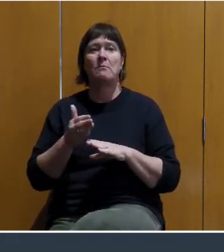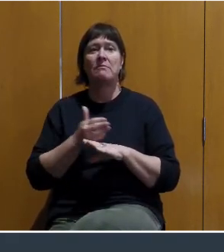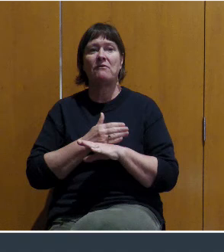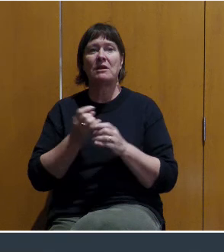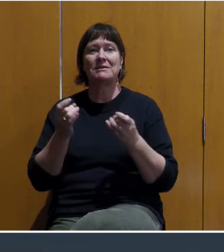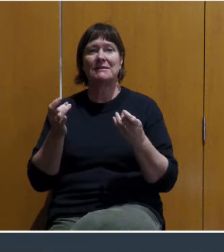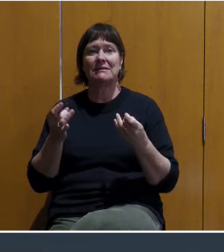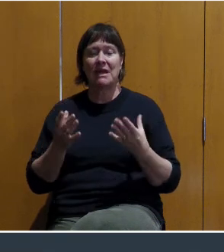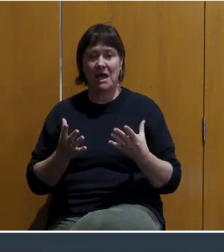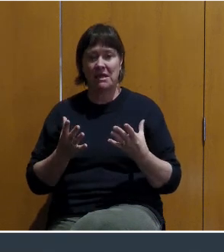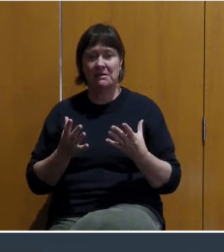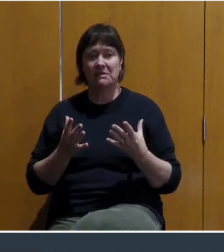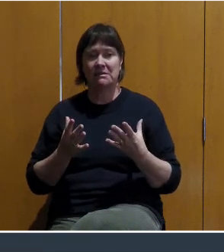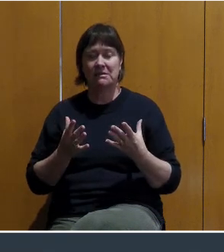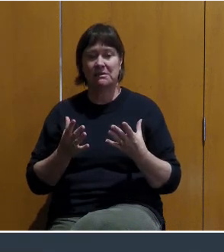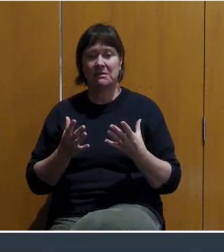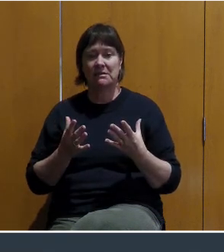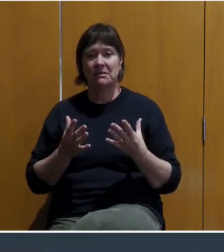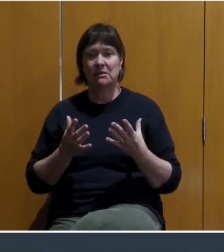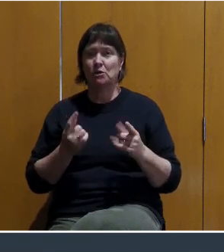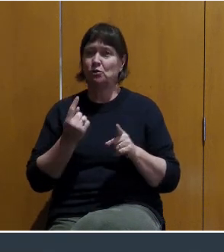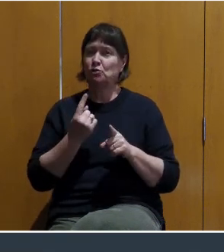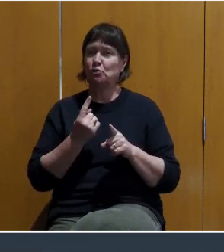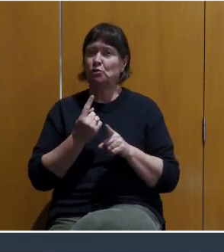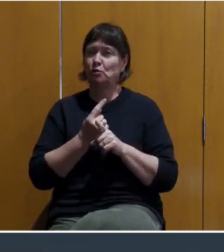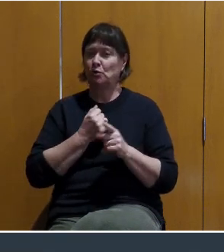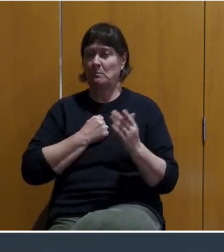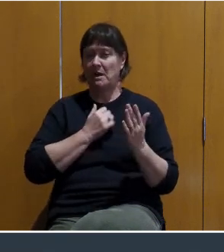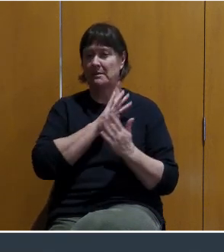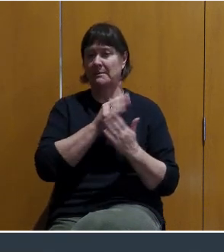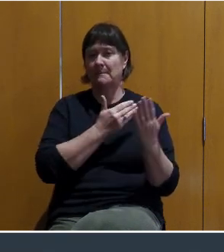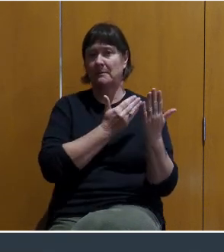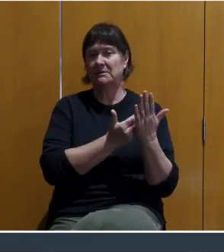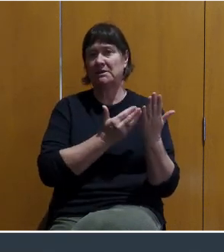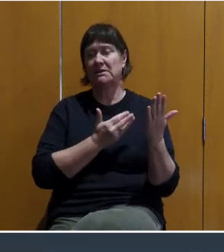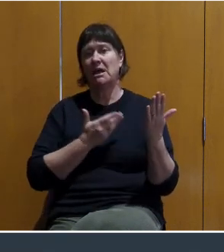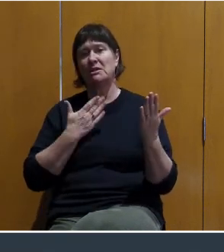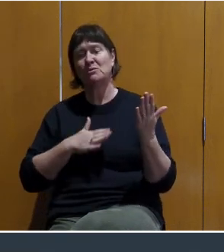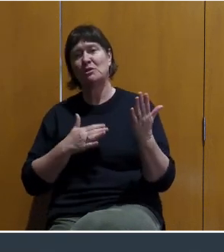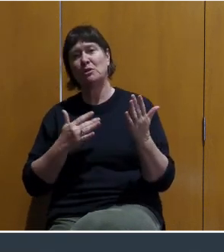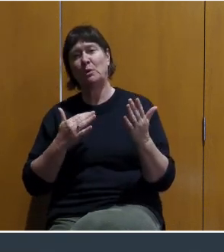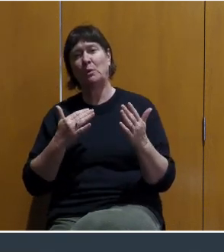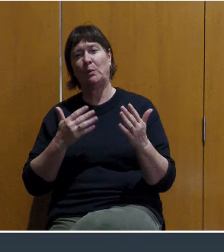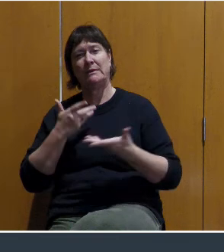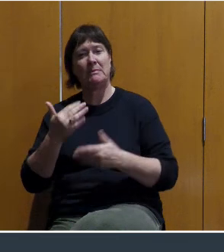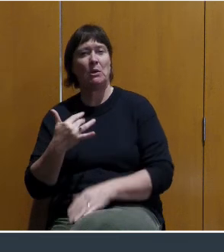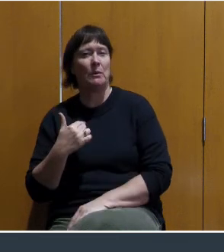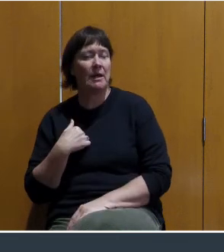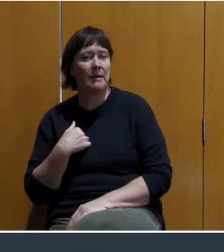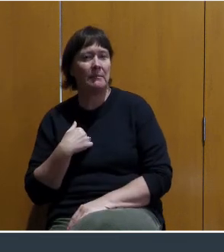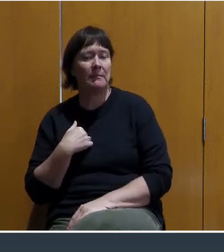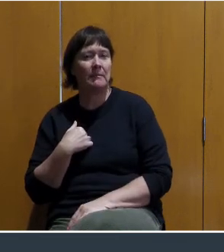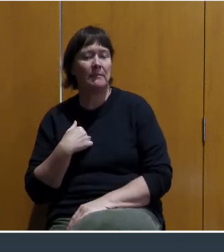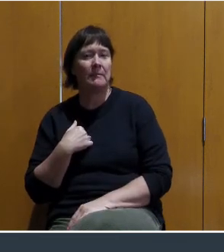kind of begin and start speaking to my submission, I just kind of wanted to let you know a little bit more about me and the background, just because obviously hearing from